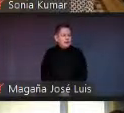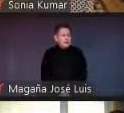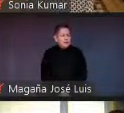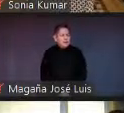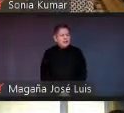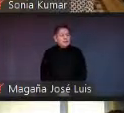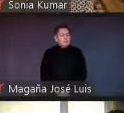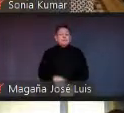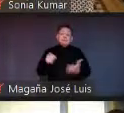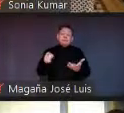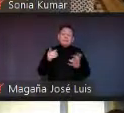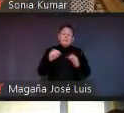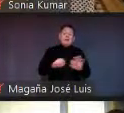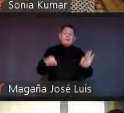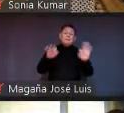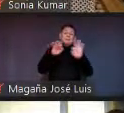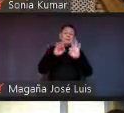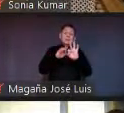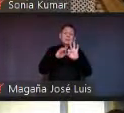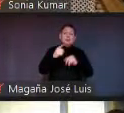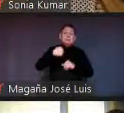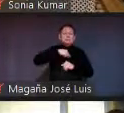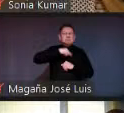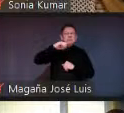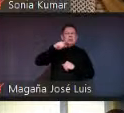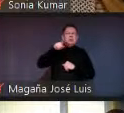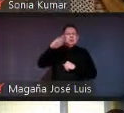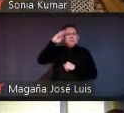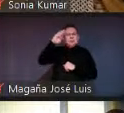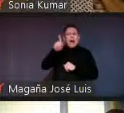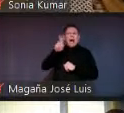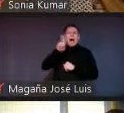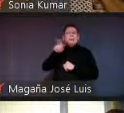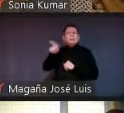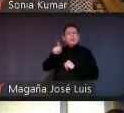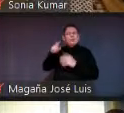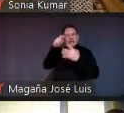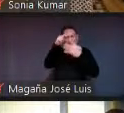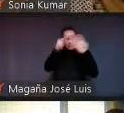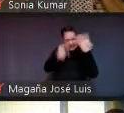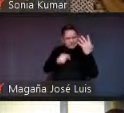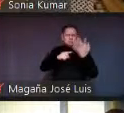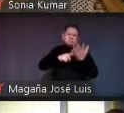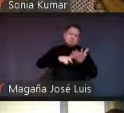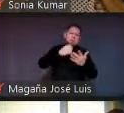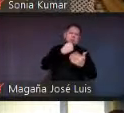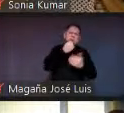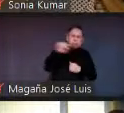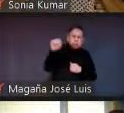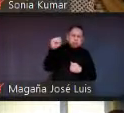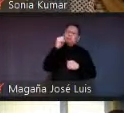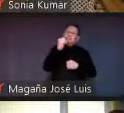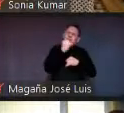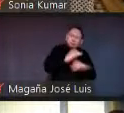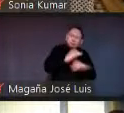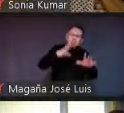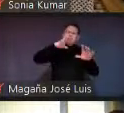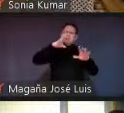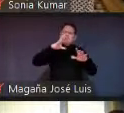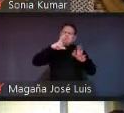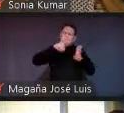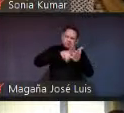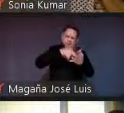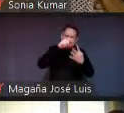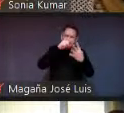a learner-centered approach for our students. And we do that through the use of active and service learning strategies, which I'll come on to in a bit